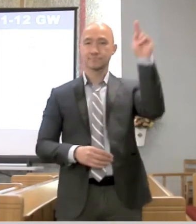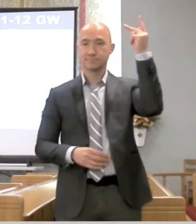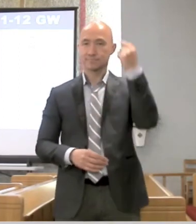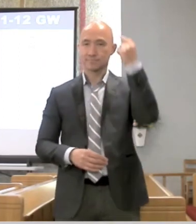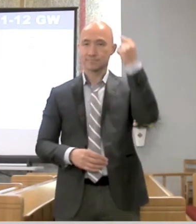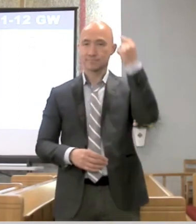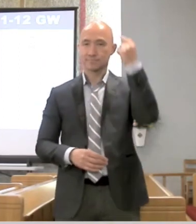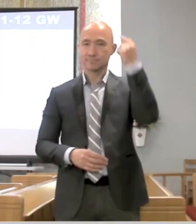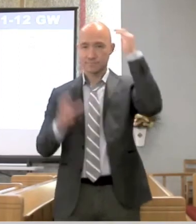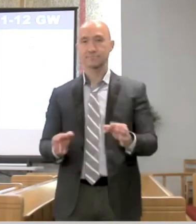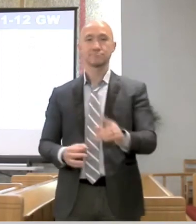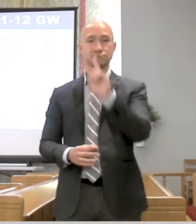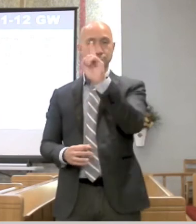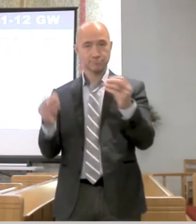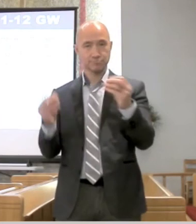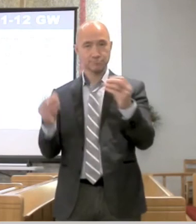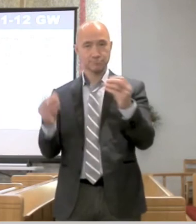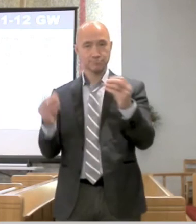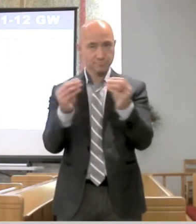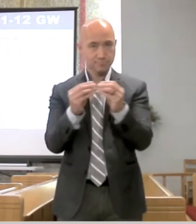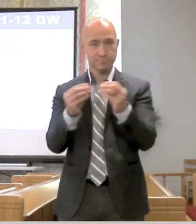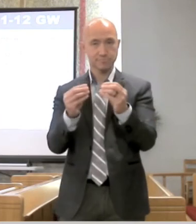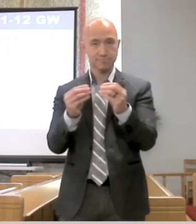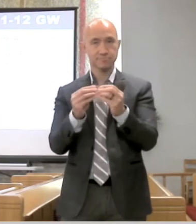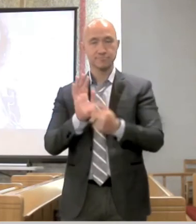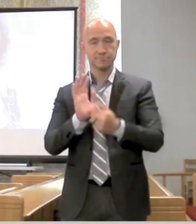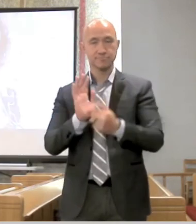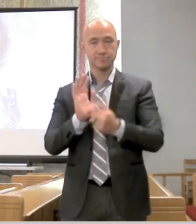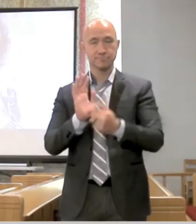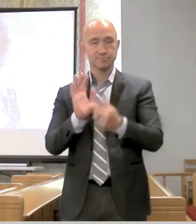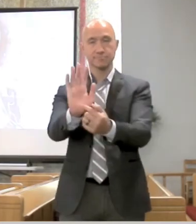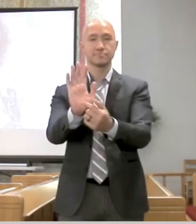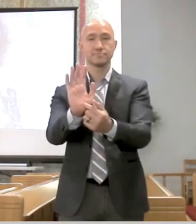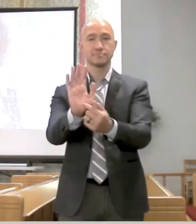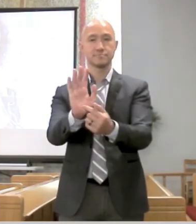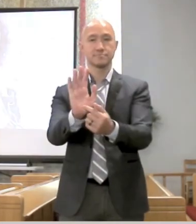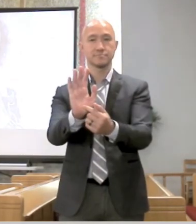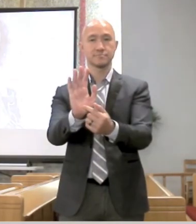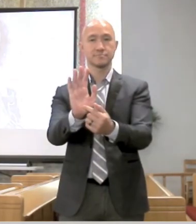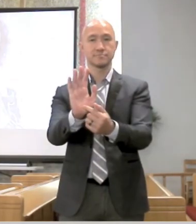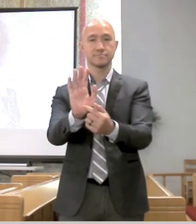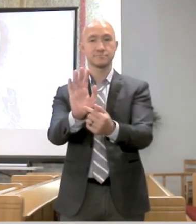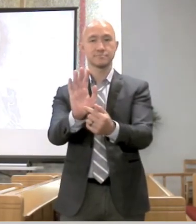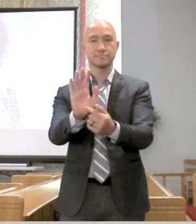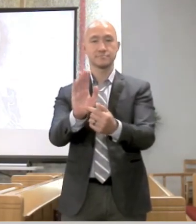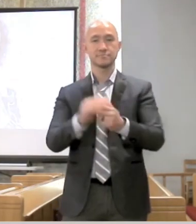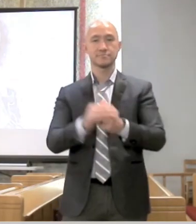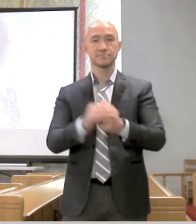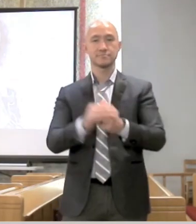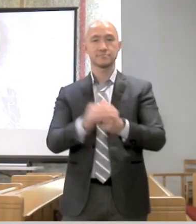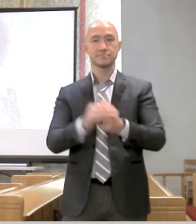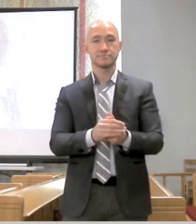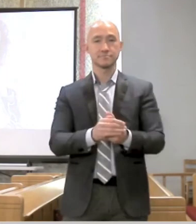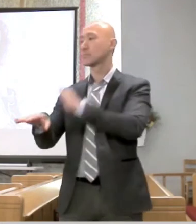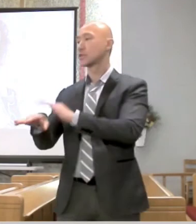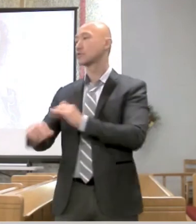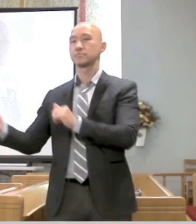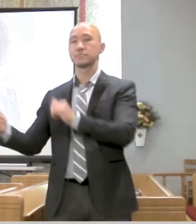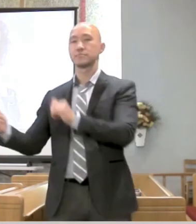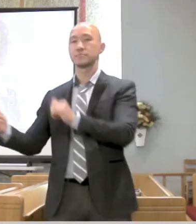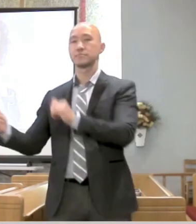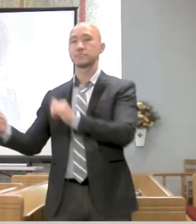more trick up his sleeve. And he presents another man to them. See, it